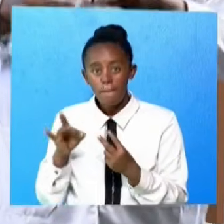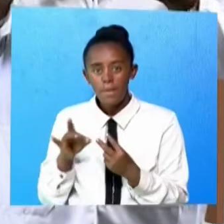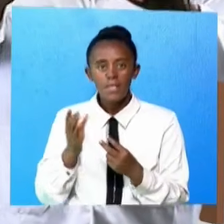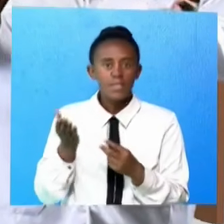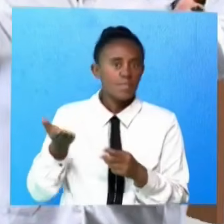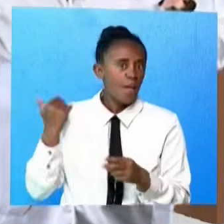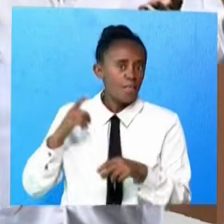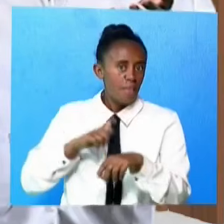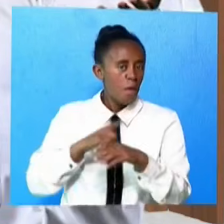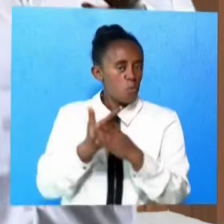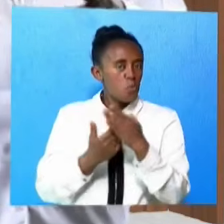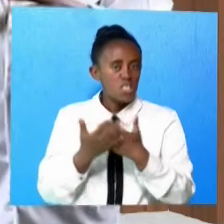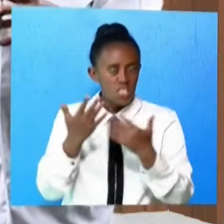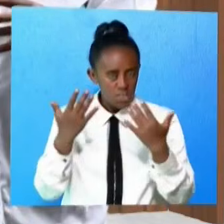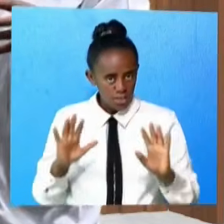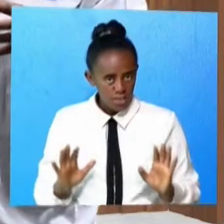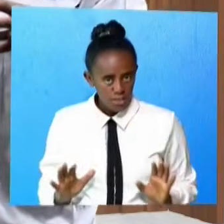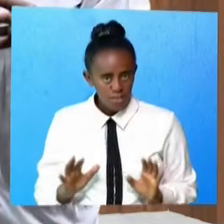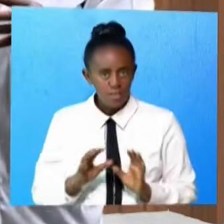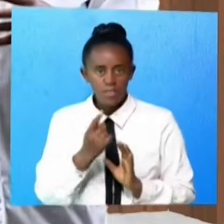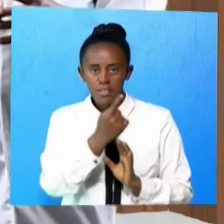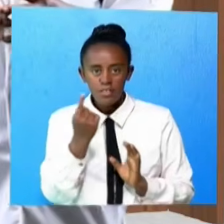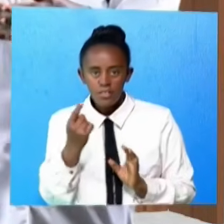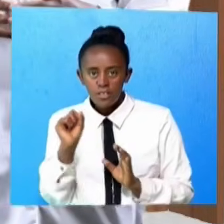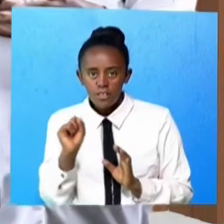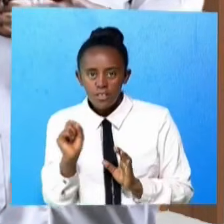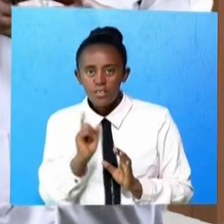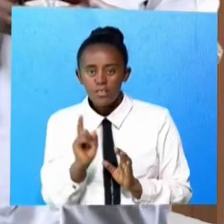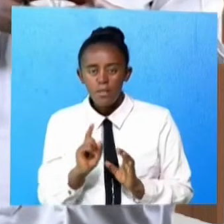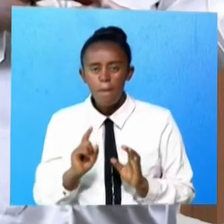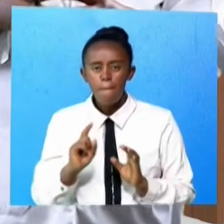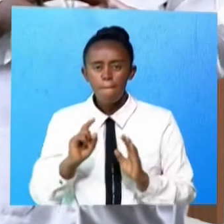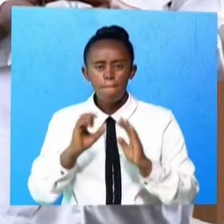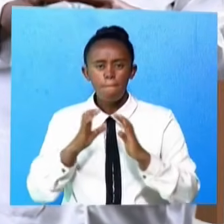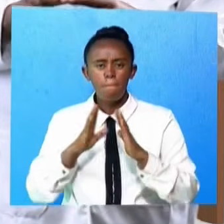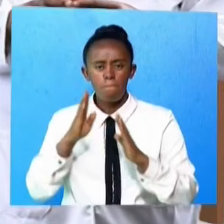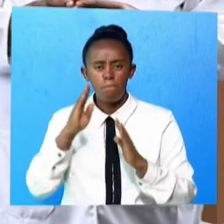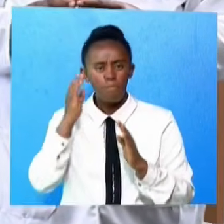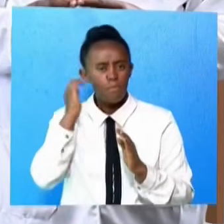discussed last time, such as brilliant, more